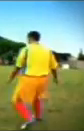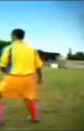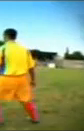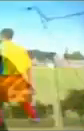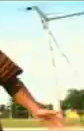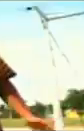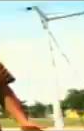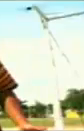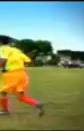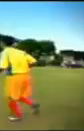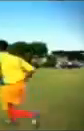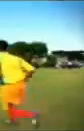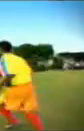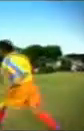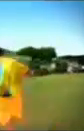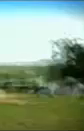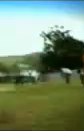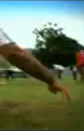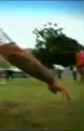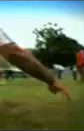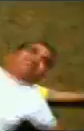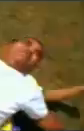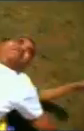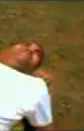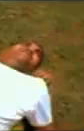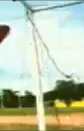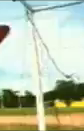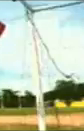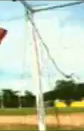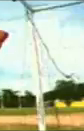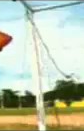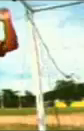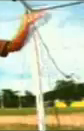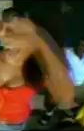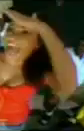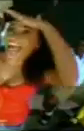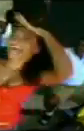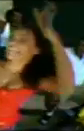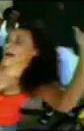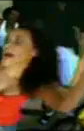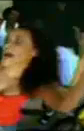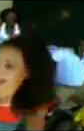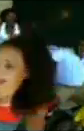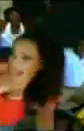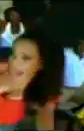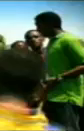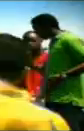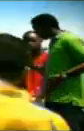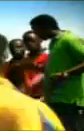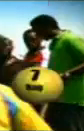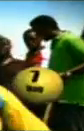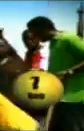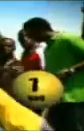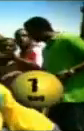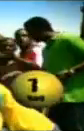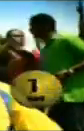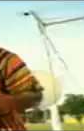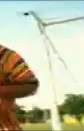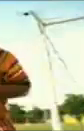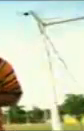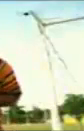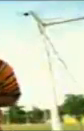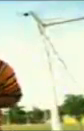in football shoes and skate tackle a man in the skin. Carmen ball out. He get dirty like a hog, eh? Back home